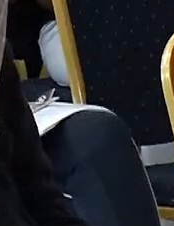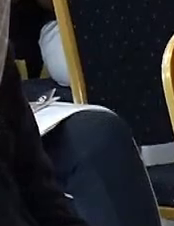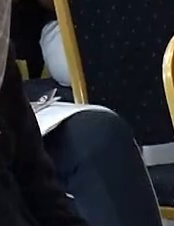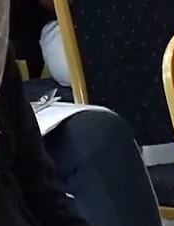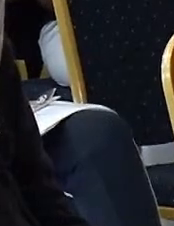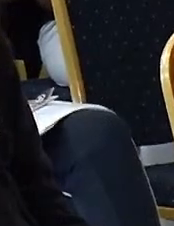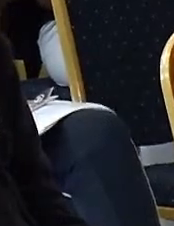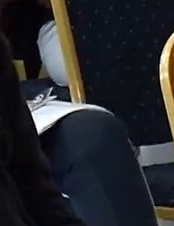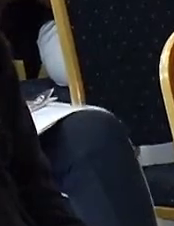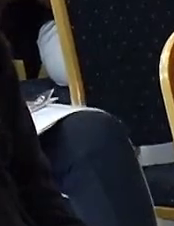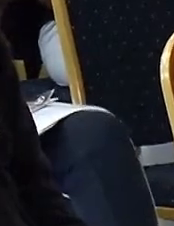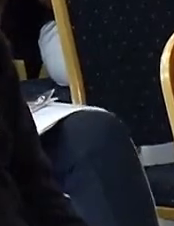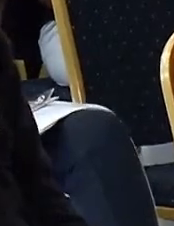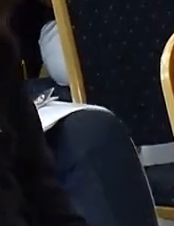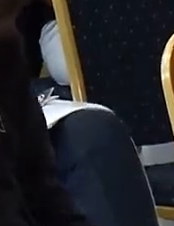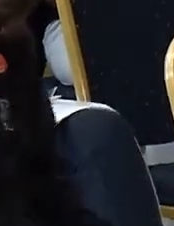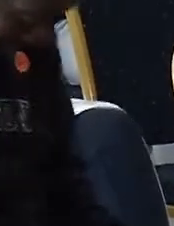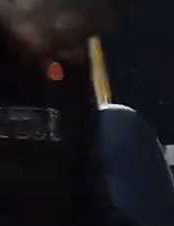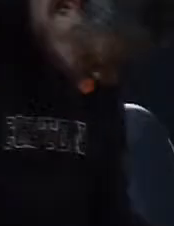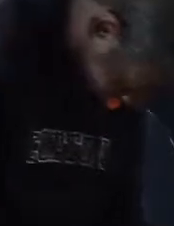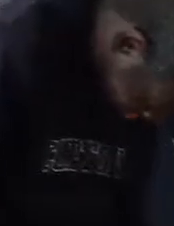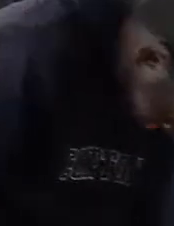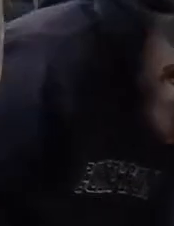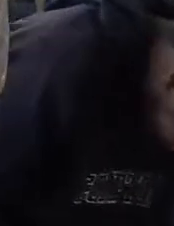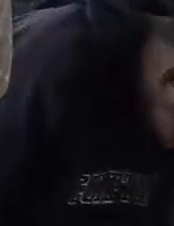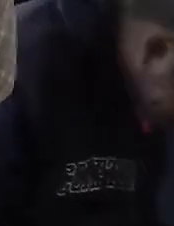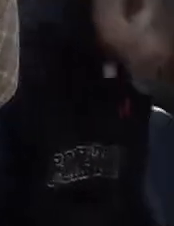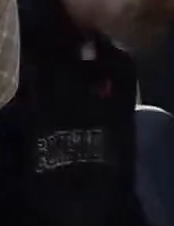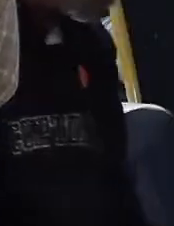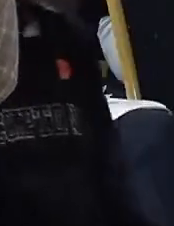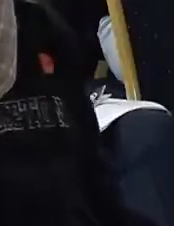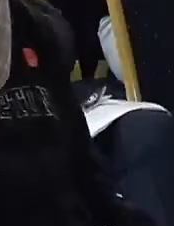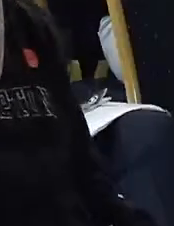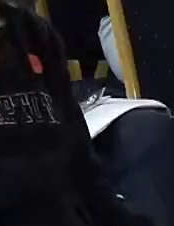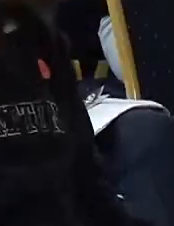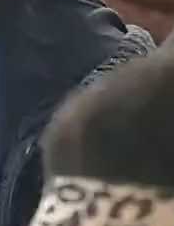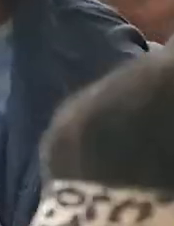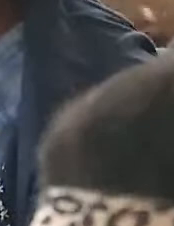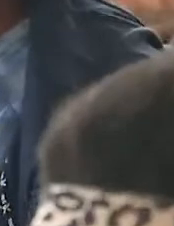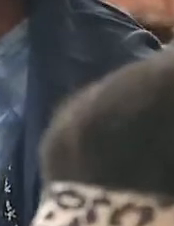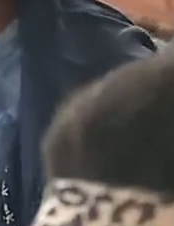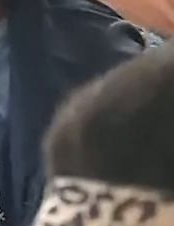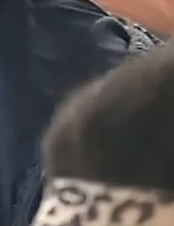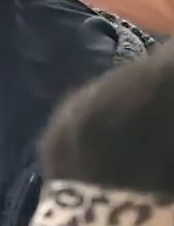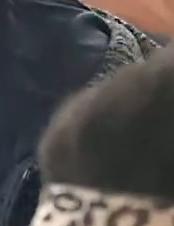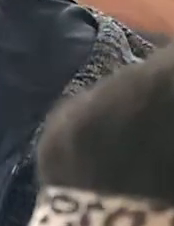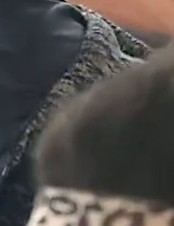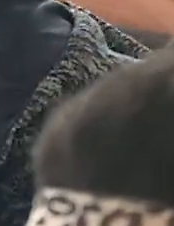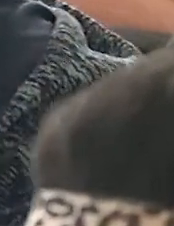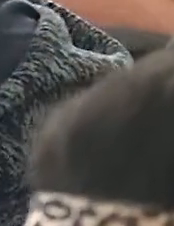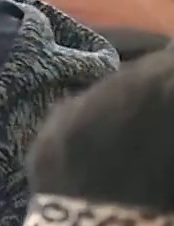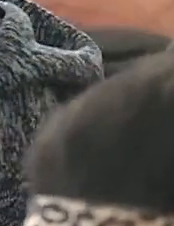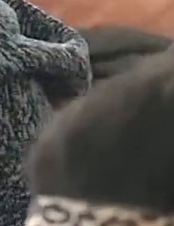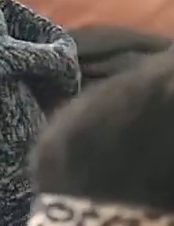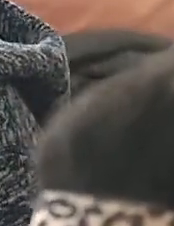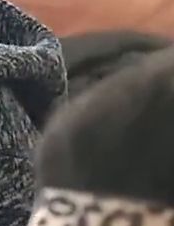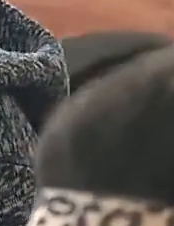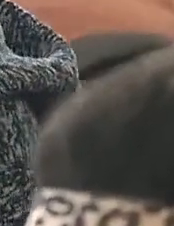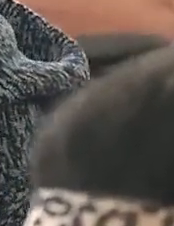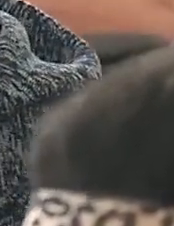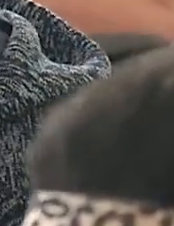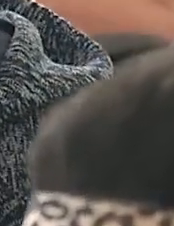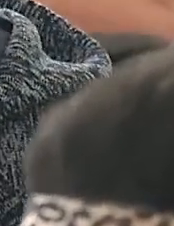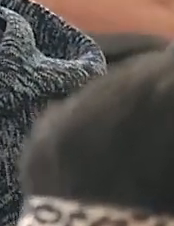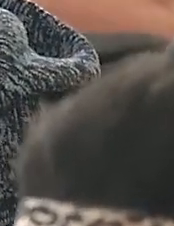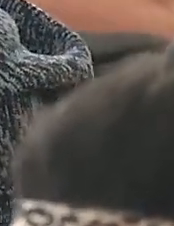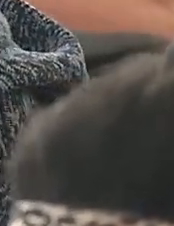wai go edile ene le la ntleng la bofelo. I understand that you are only doing your job,